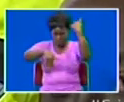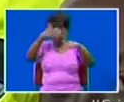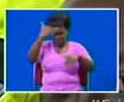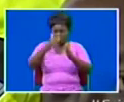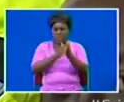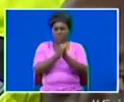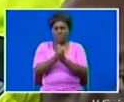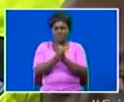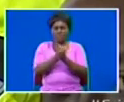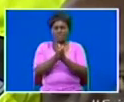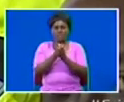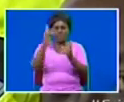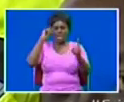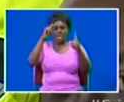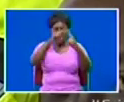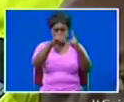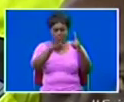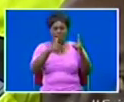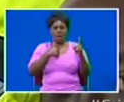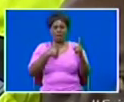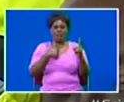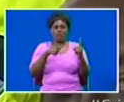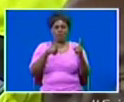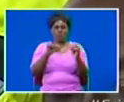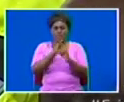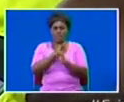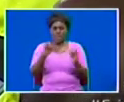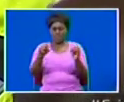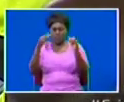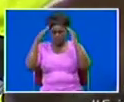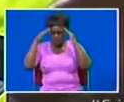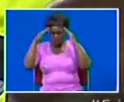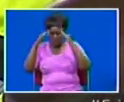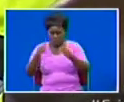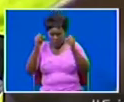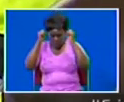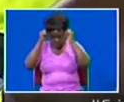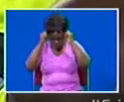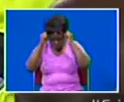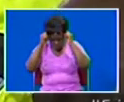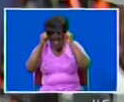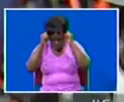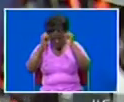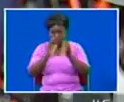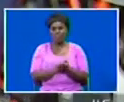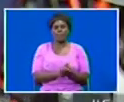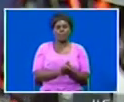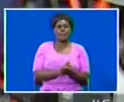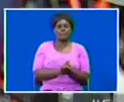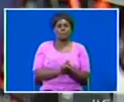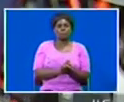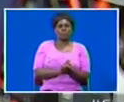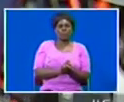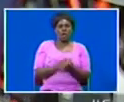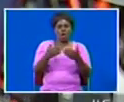interesting goals that they have. So when you clear that out of their mind, they're able now to focus on their school. All right. Yeah. Pass the mic. Is